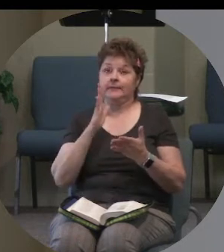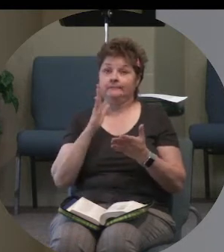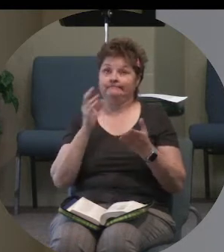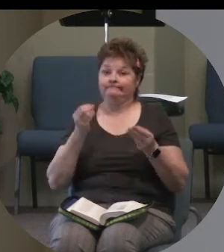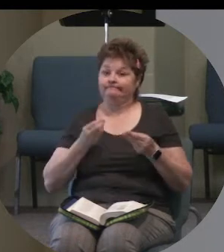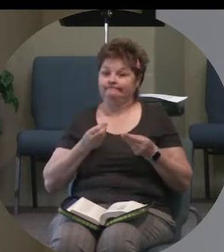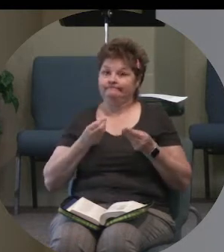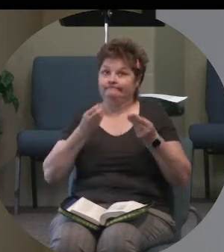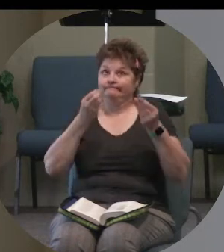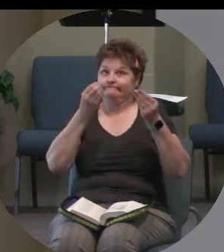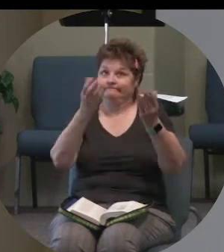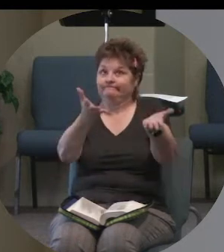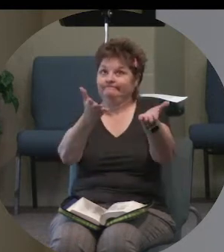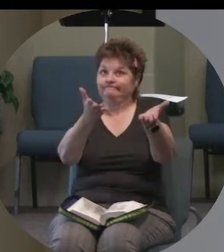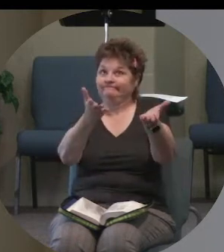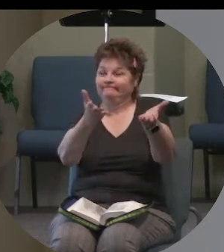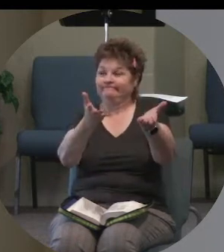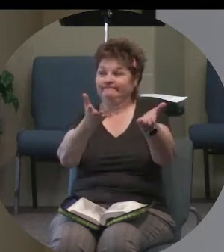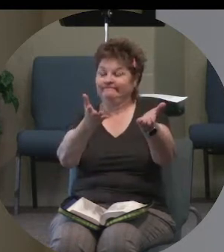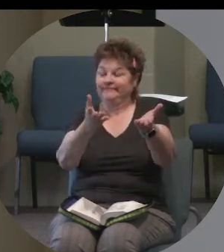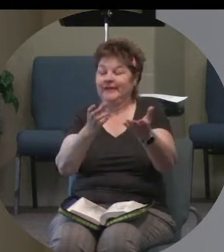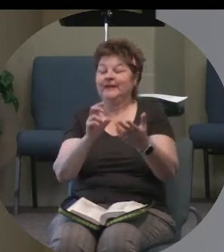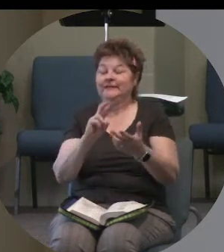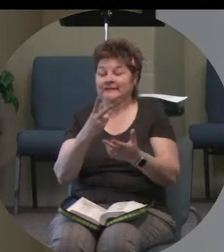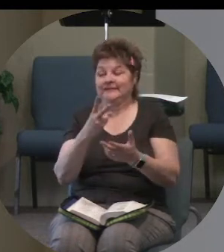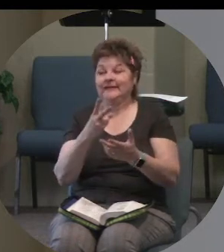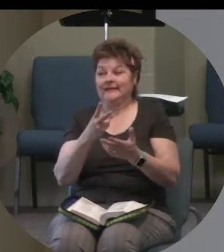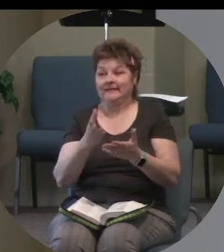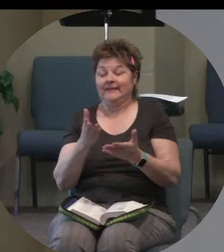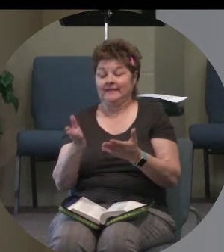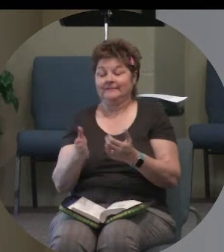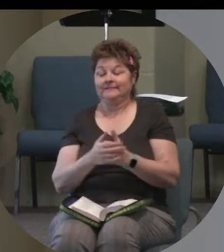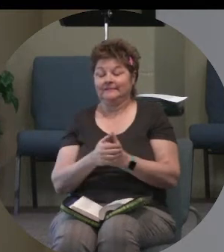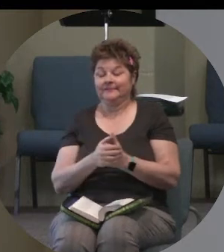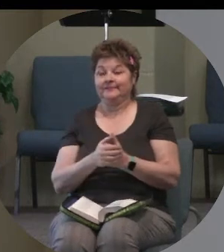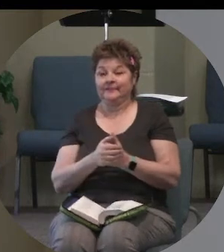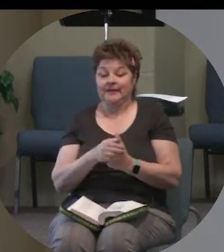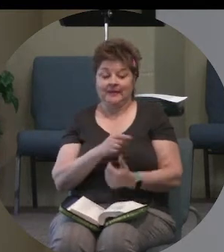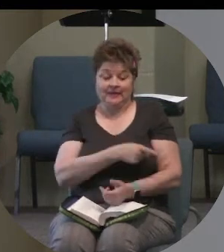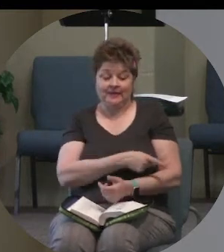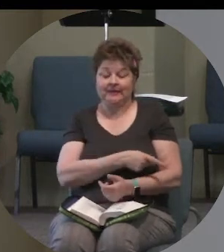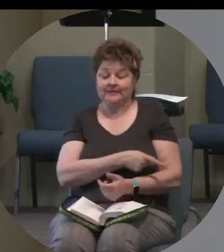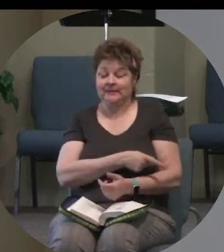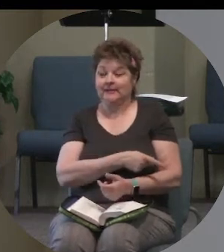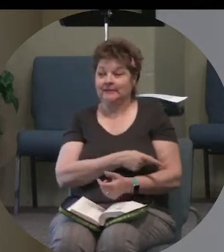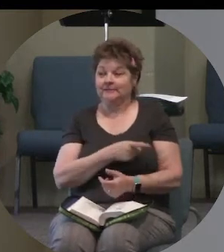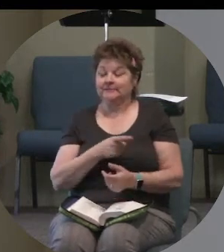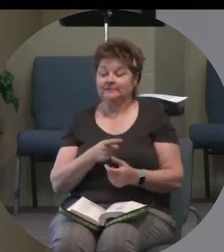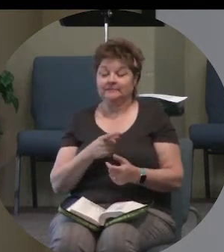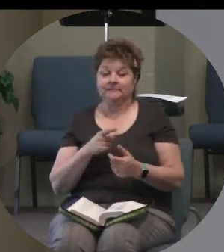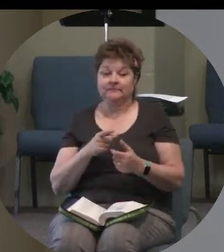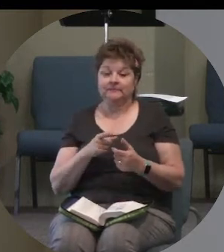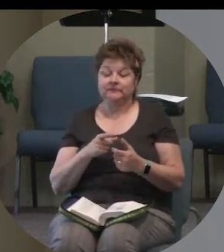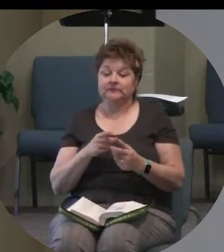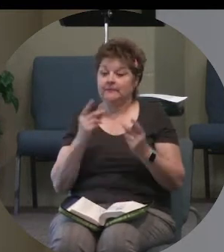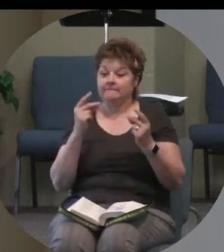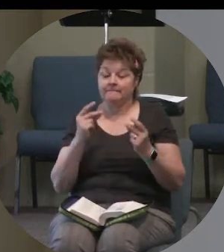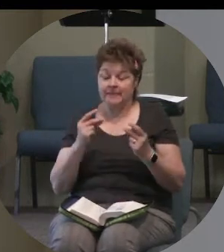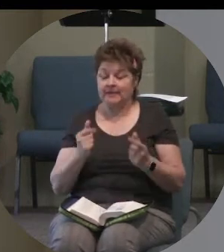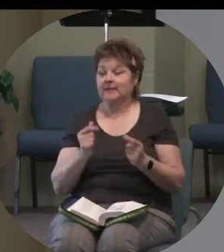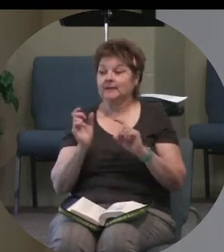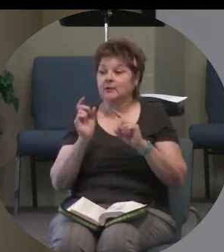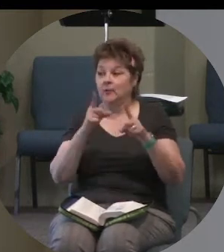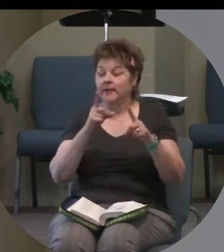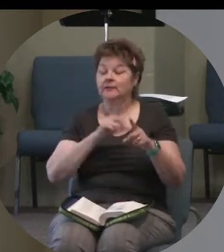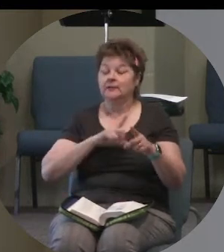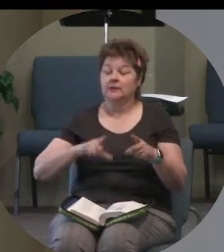you. That's the second thing that Hezekiah then does. It says, without missing a beat, that he went to the Lord and he